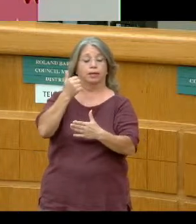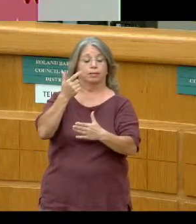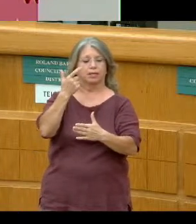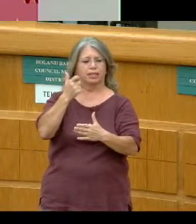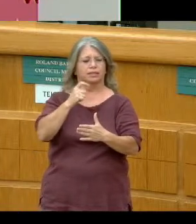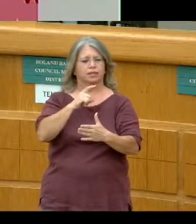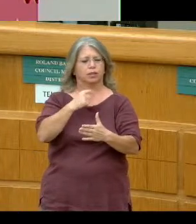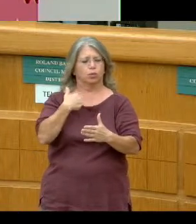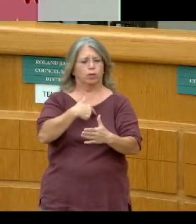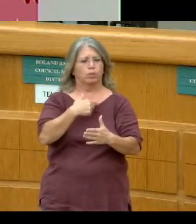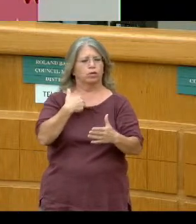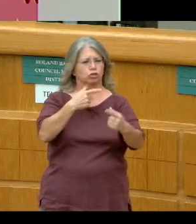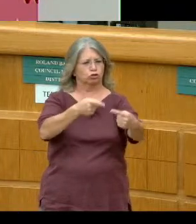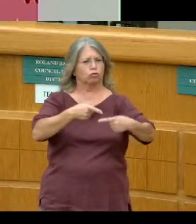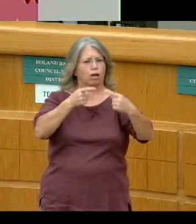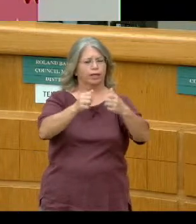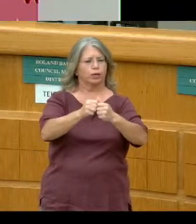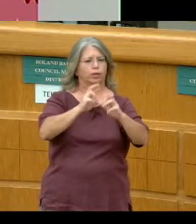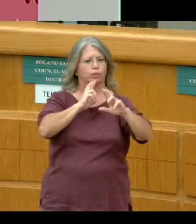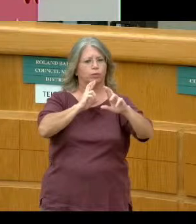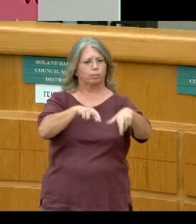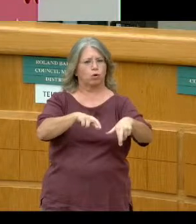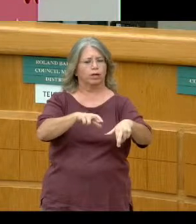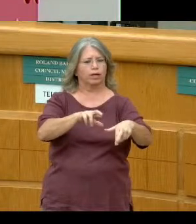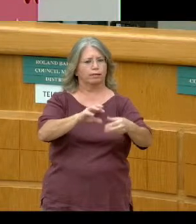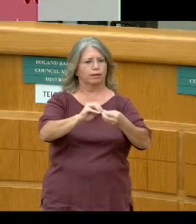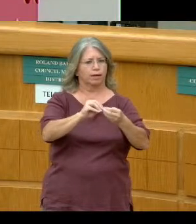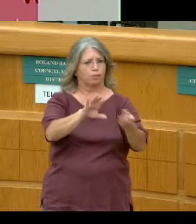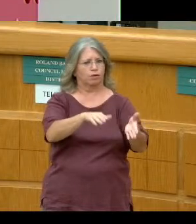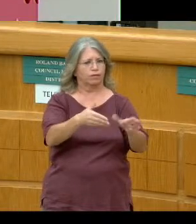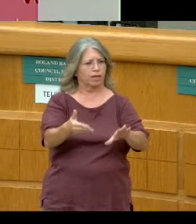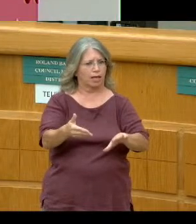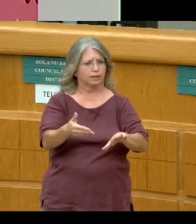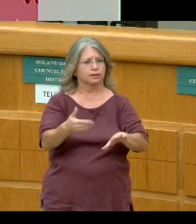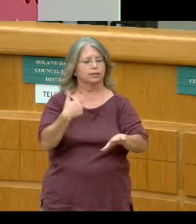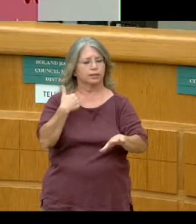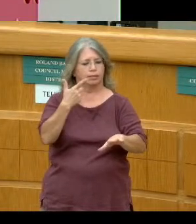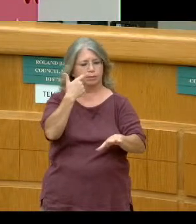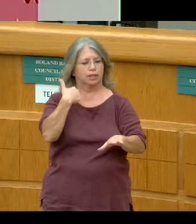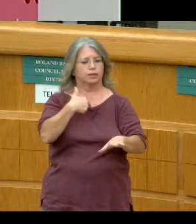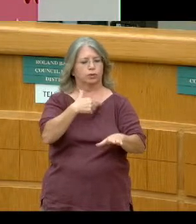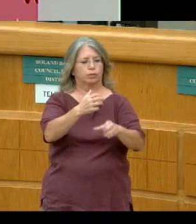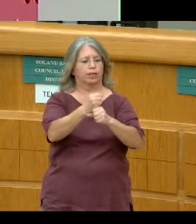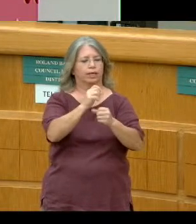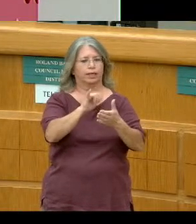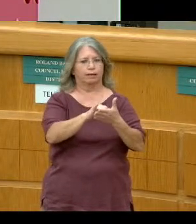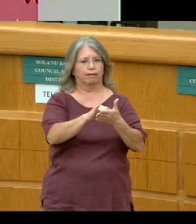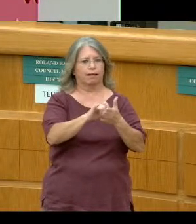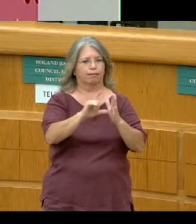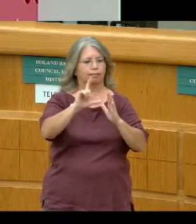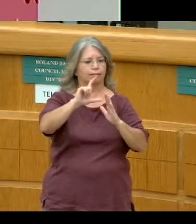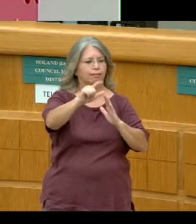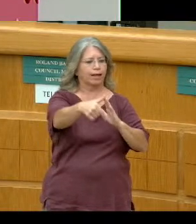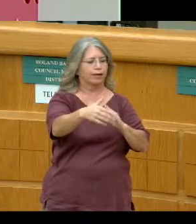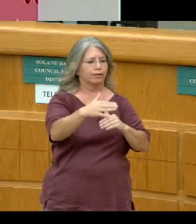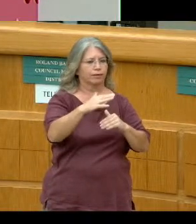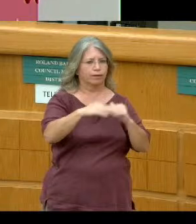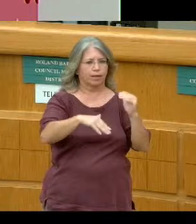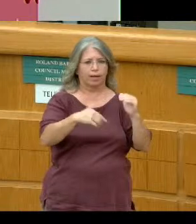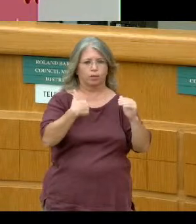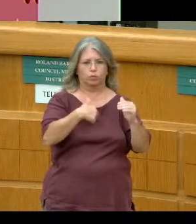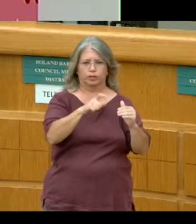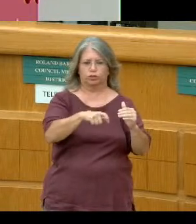coming out, because they were coming out later than what our model said they should. Now they're lining up really well. So